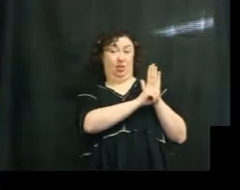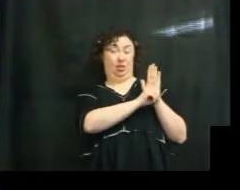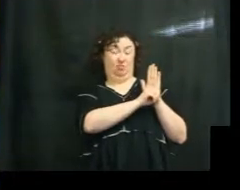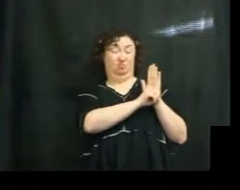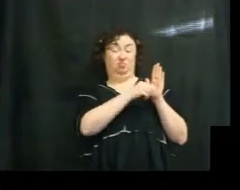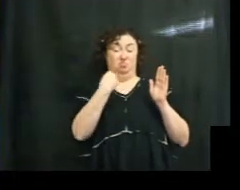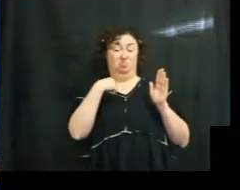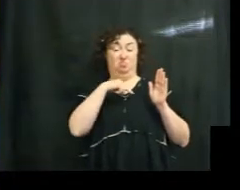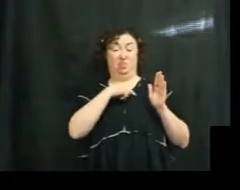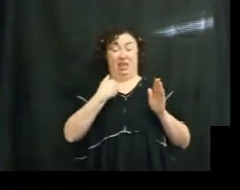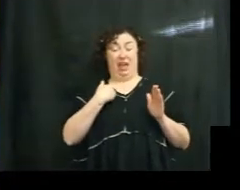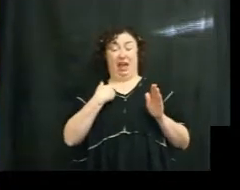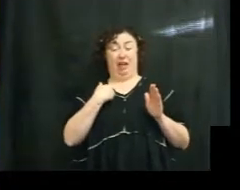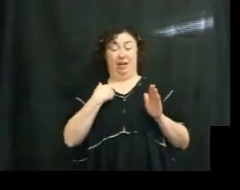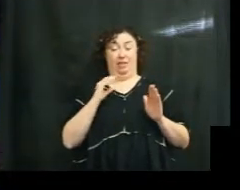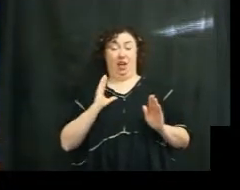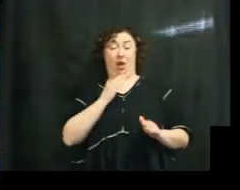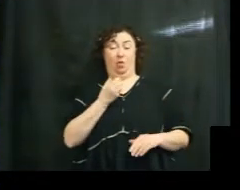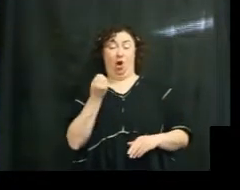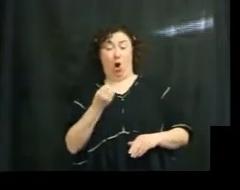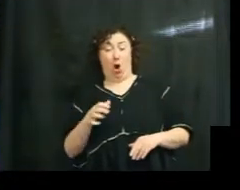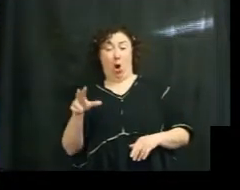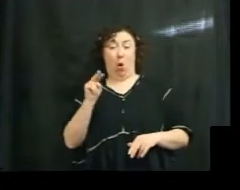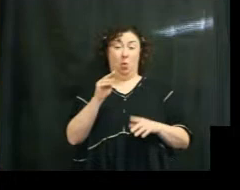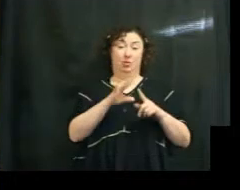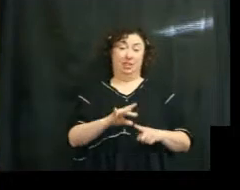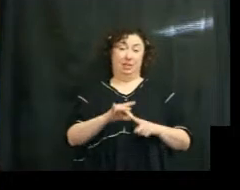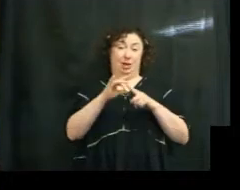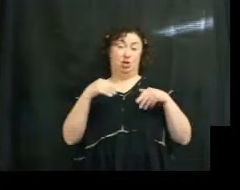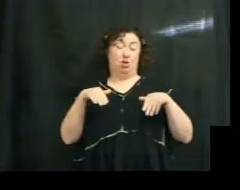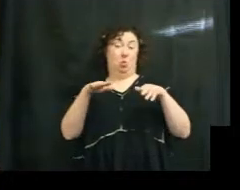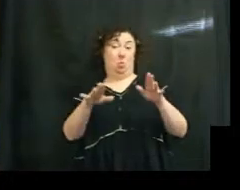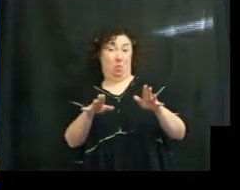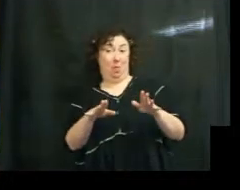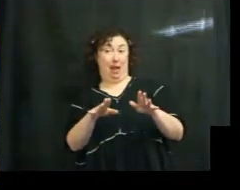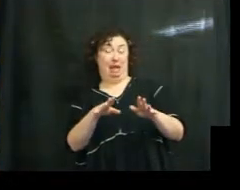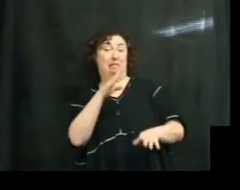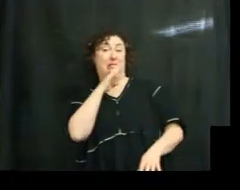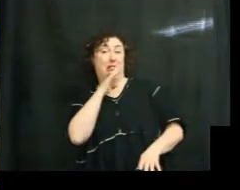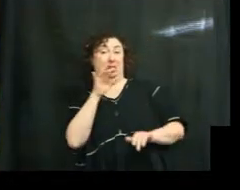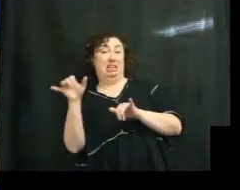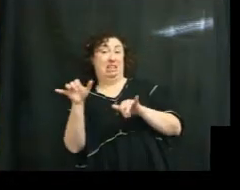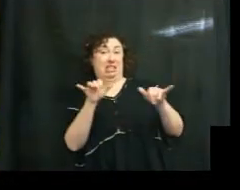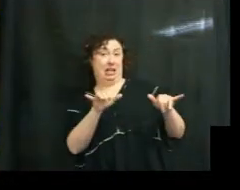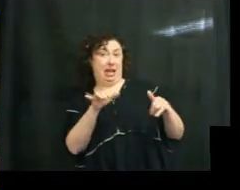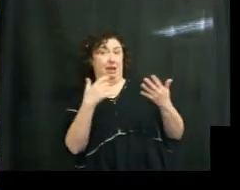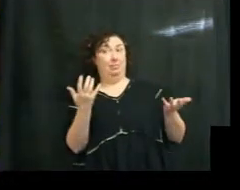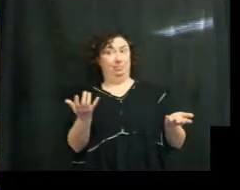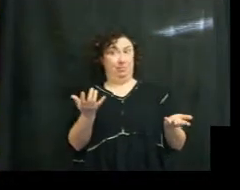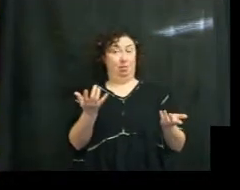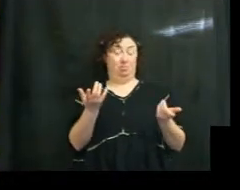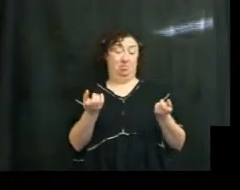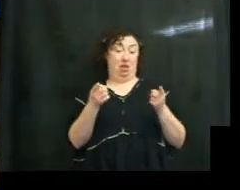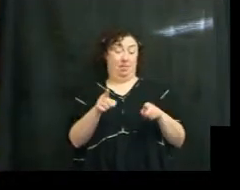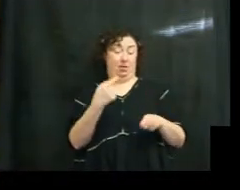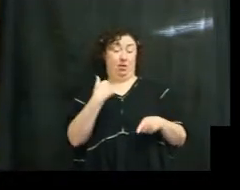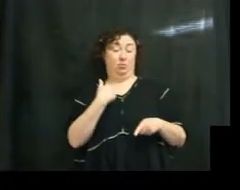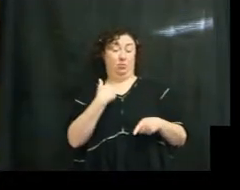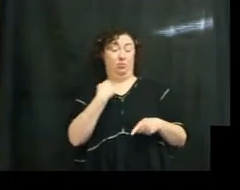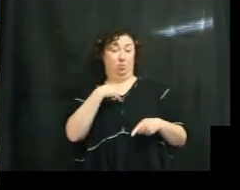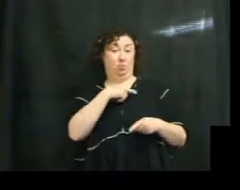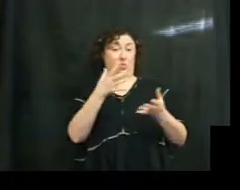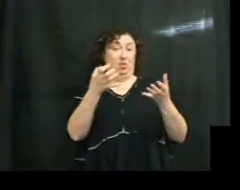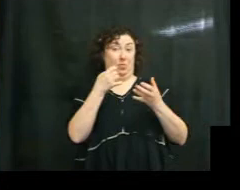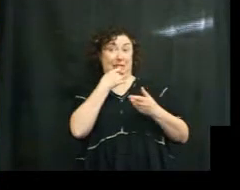what we like to say when we want to tell a friend hello. So, where you at? Lots